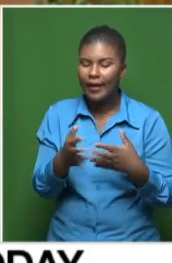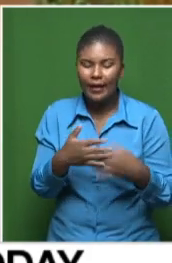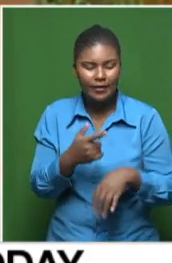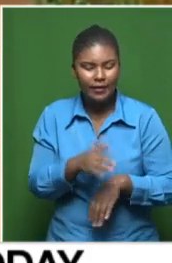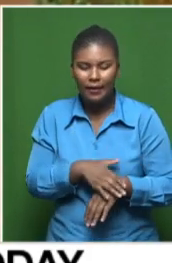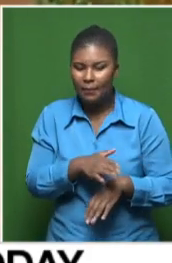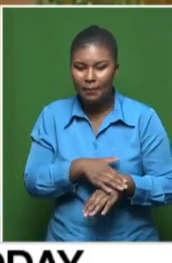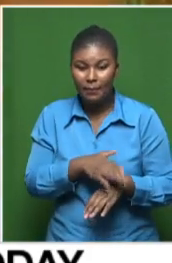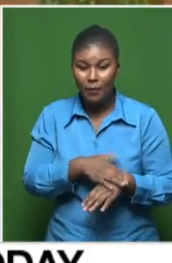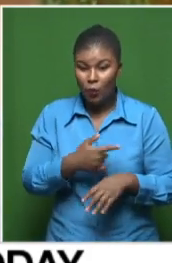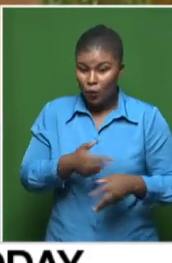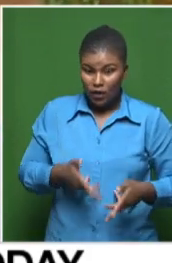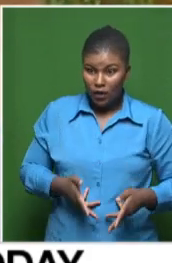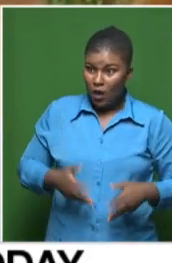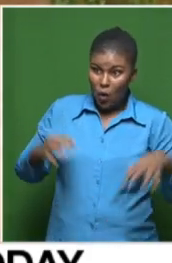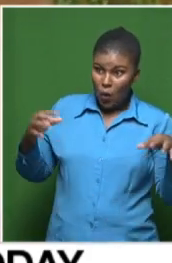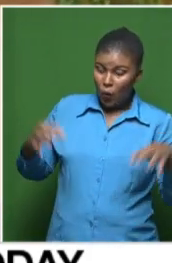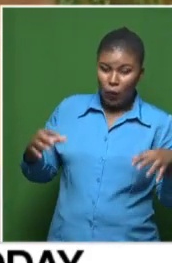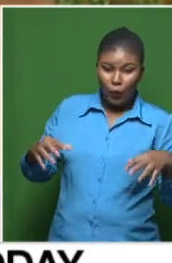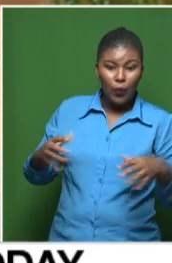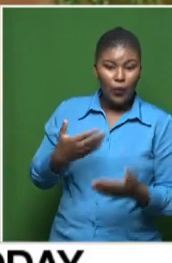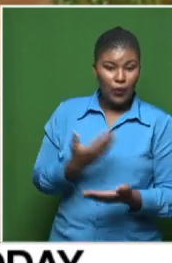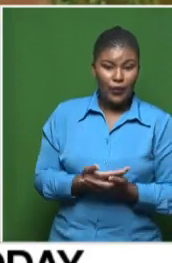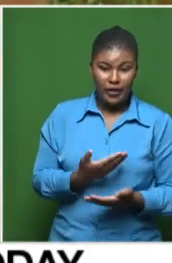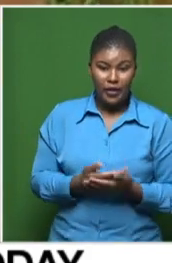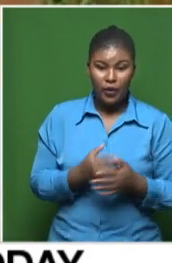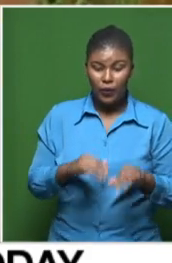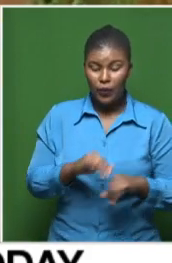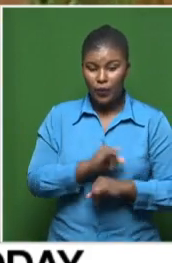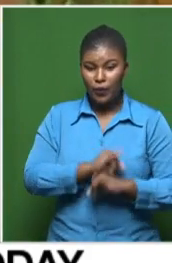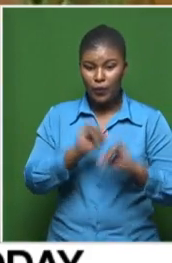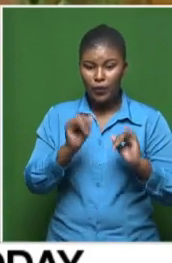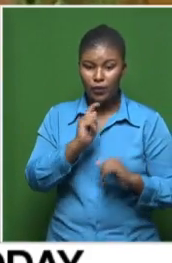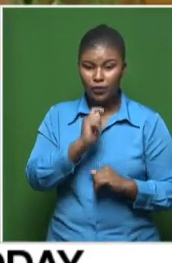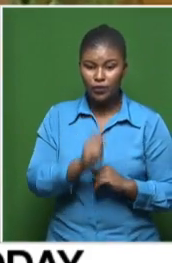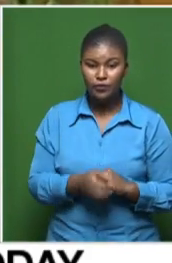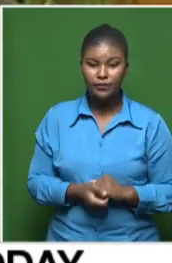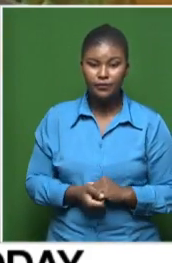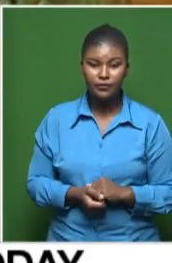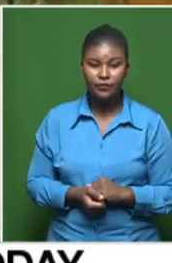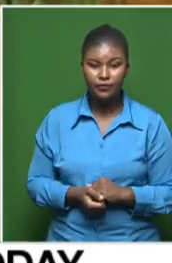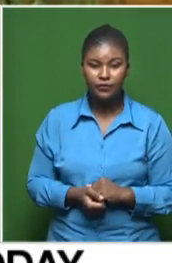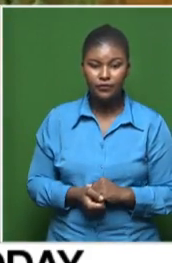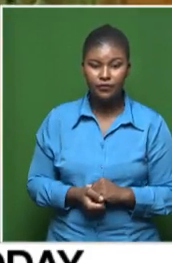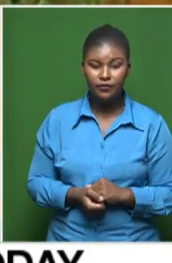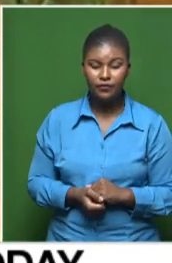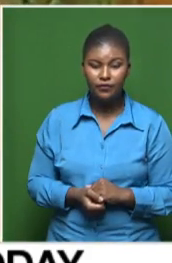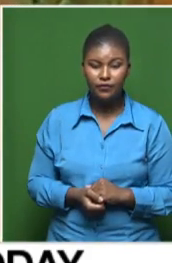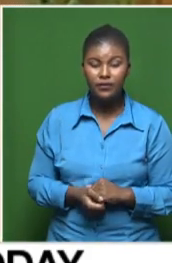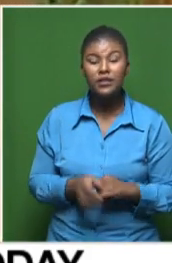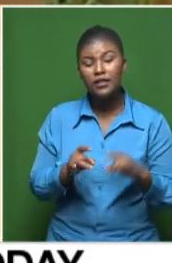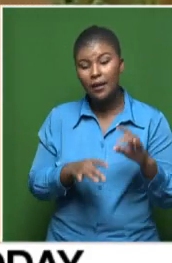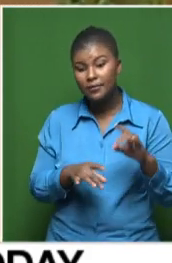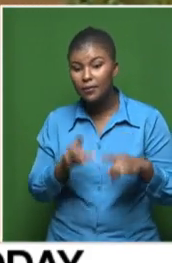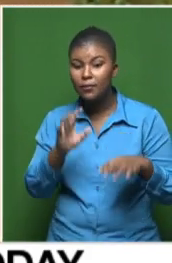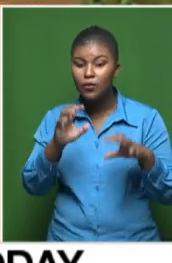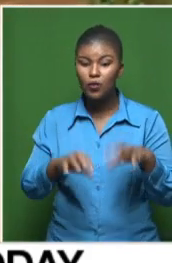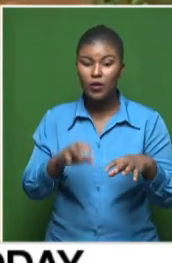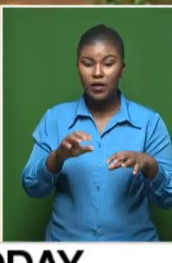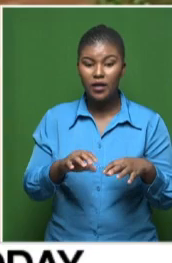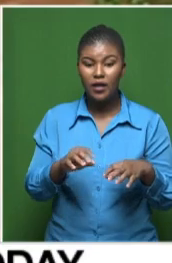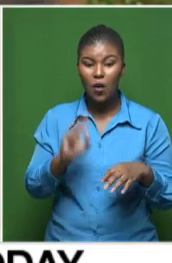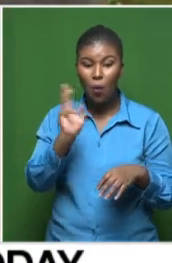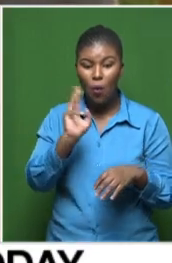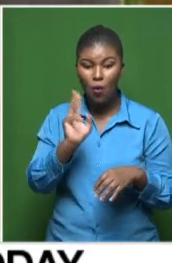when we're here. Once it promises to rain, it does rain. And sometimes when it's raining, the